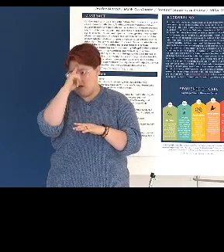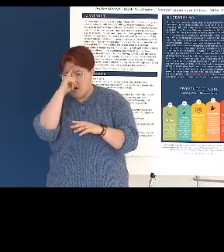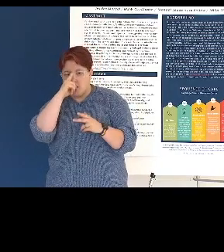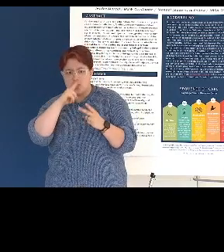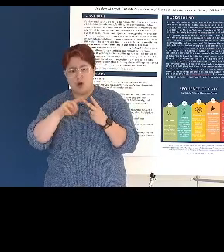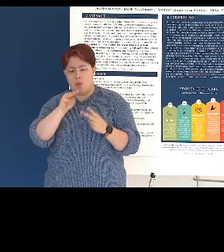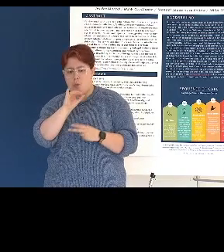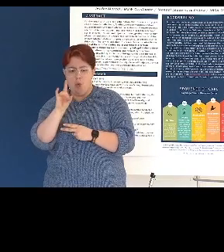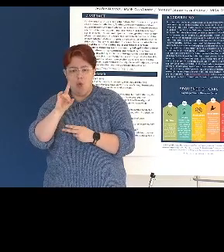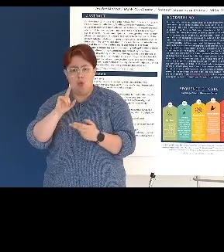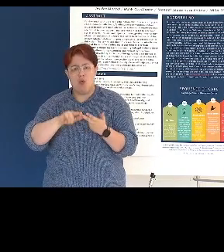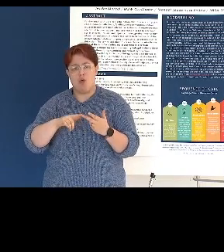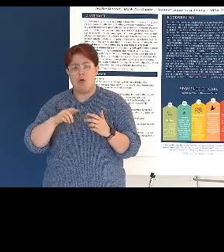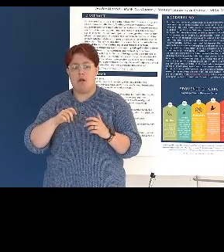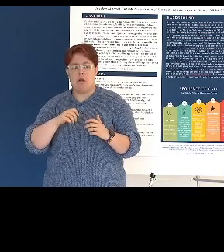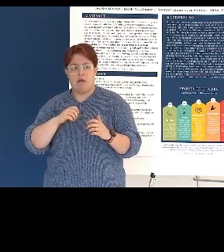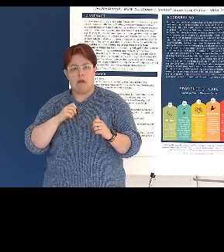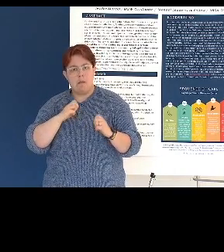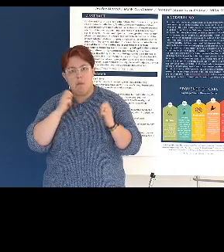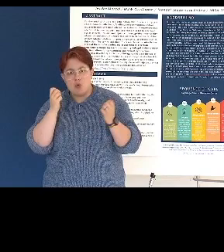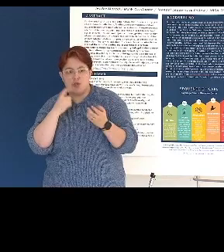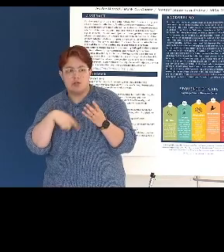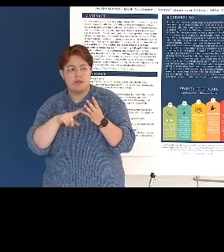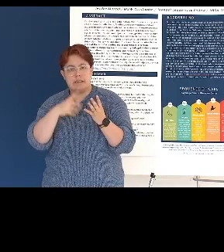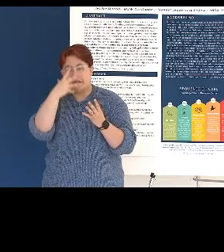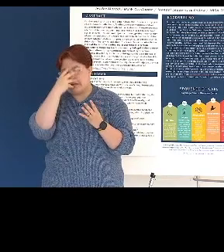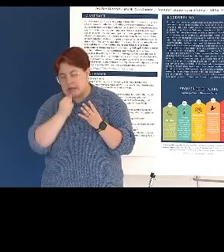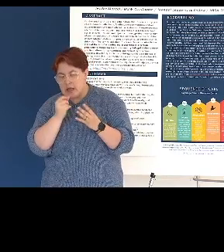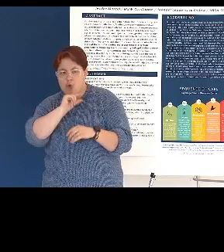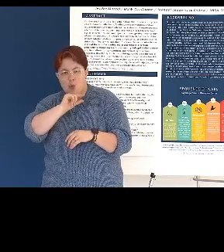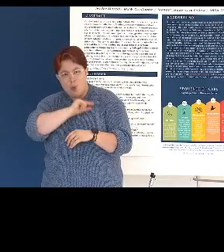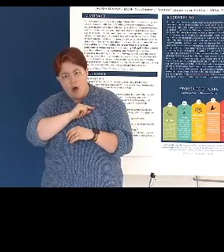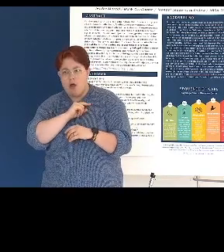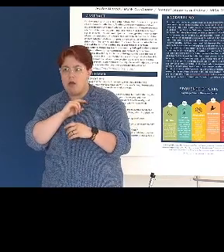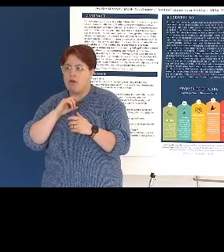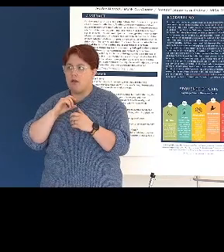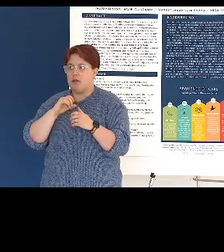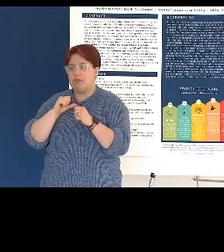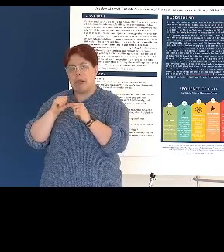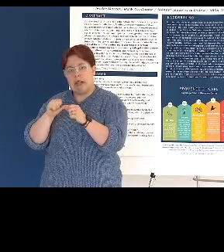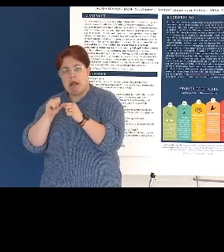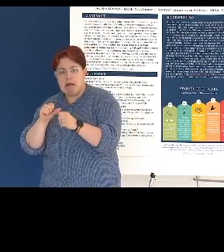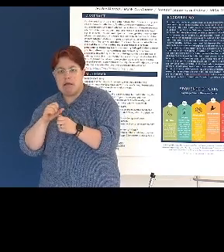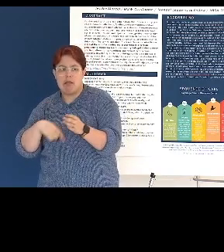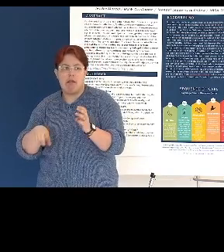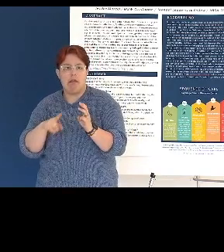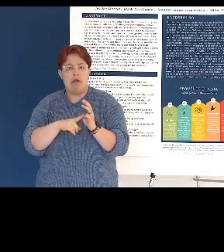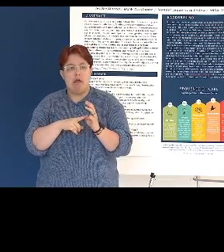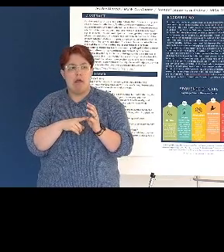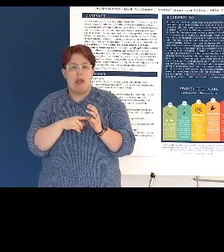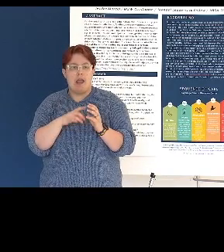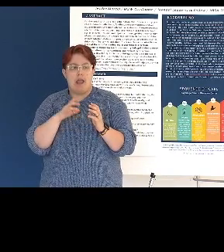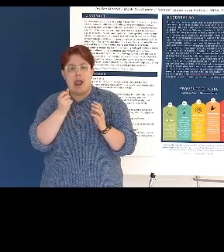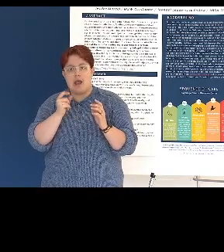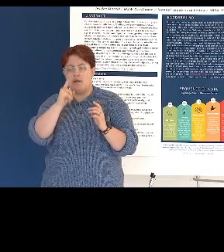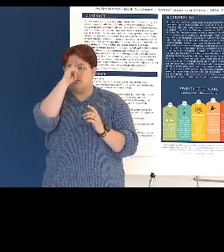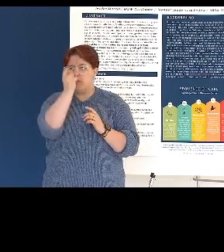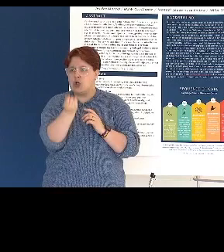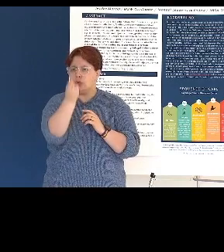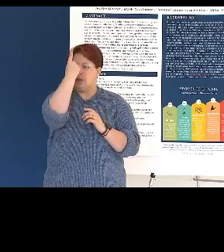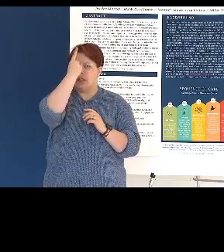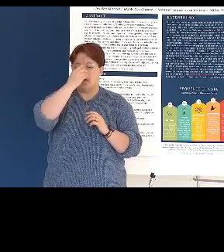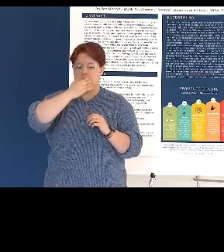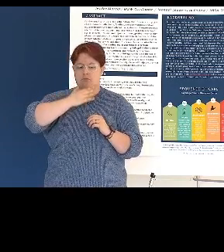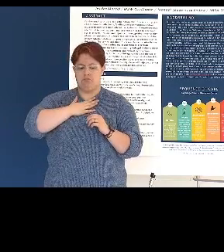and emotions, sleep quality and duration, health preventative behaviors, and attunement to one's mind